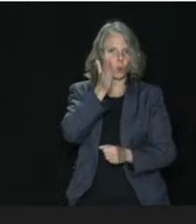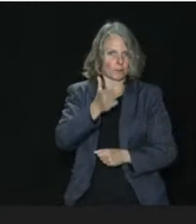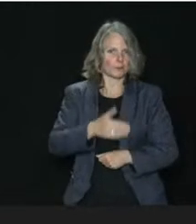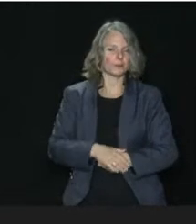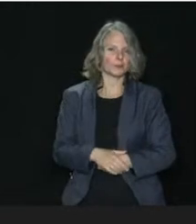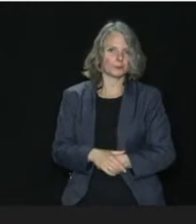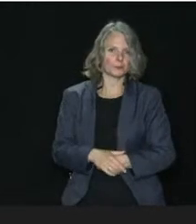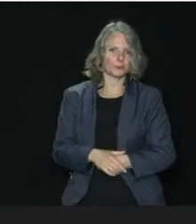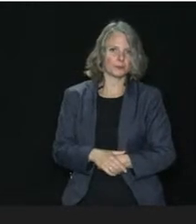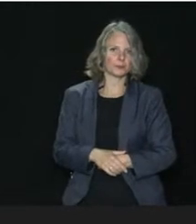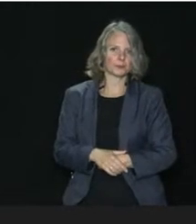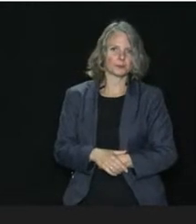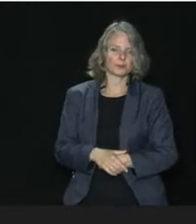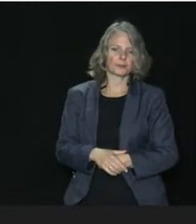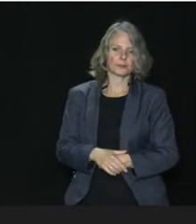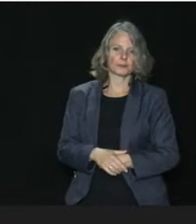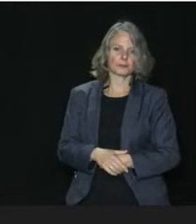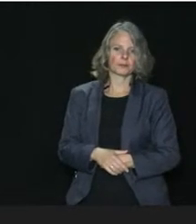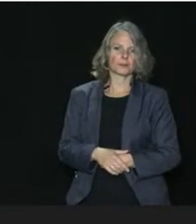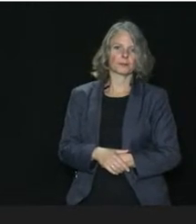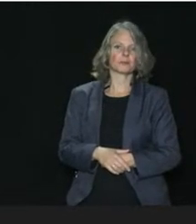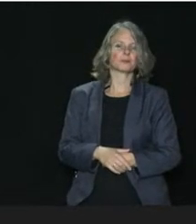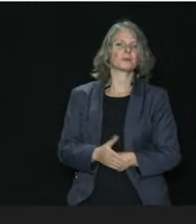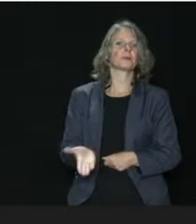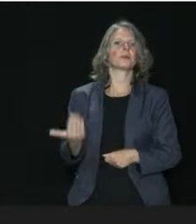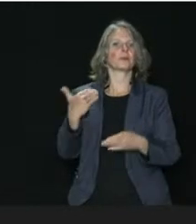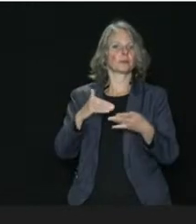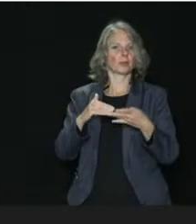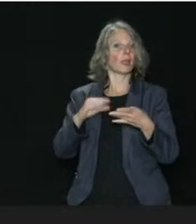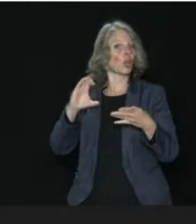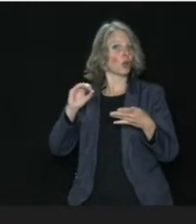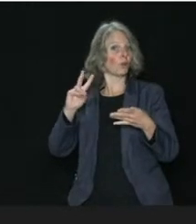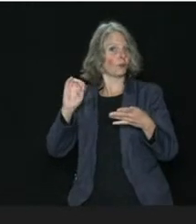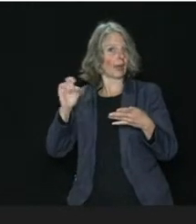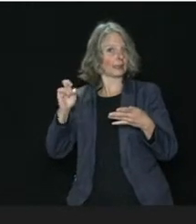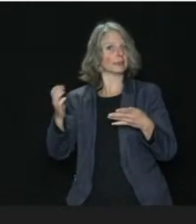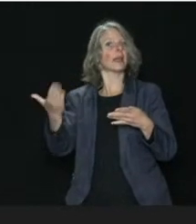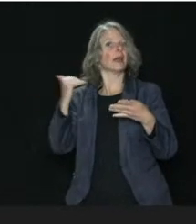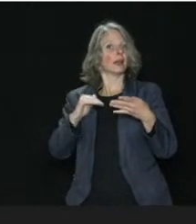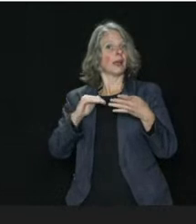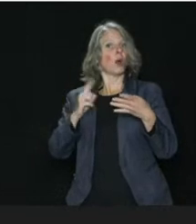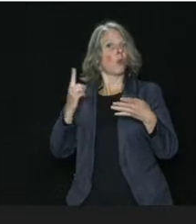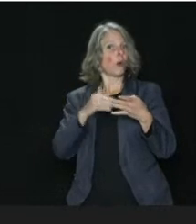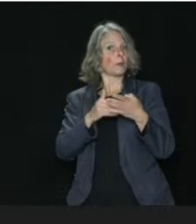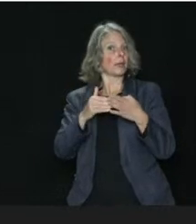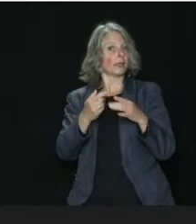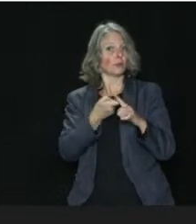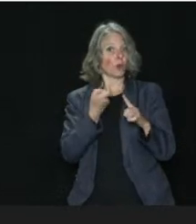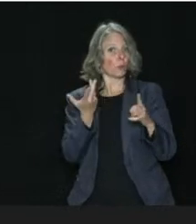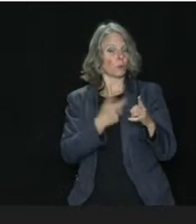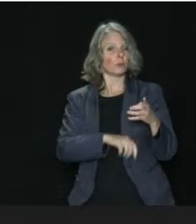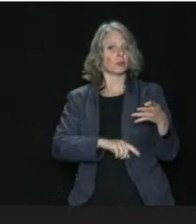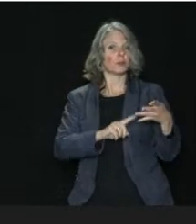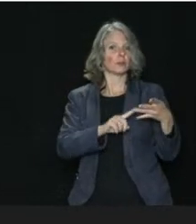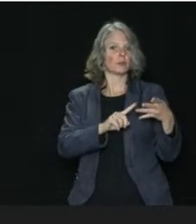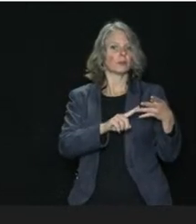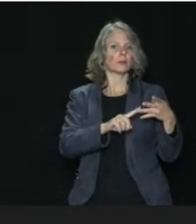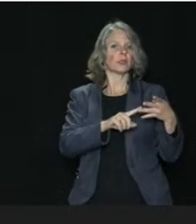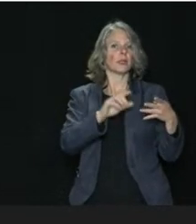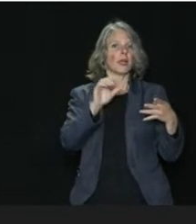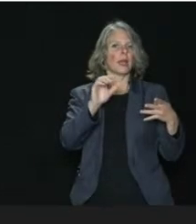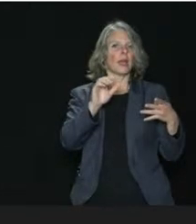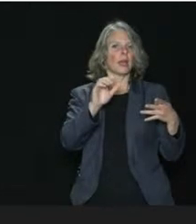will provide it to you. We are also expecting 1 million doses of AstraZeneca under our